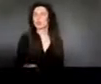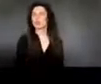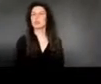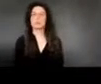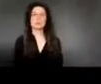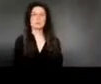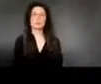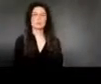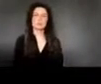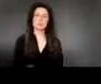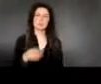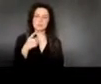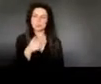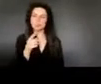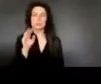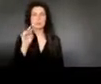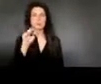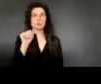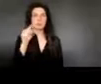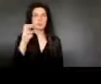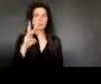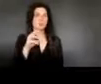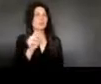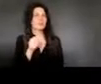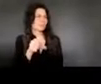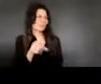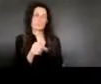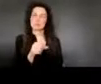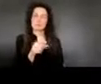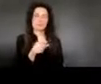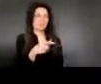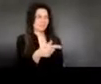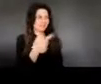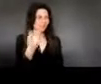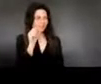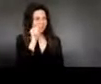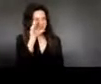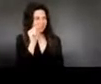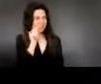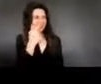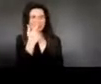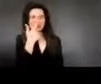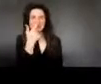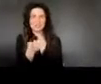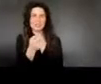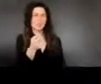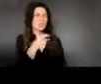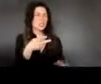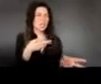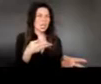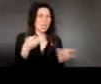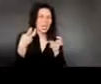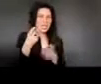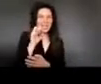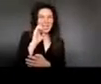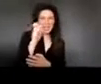Yeah, definitely. That was really amazing, the way that extraction, all the power relationships and so on play into all of your work.